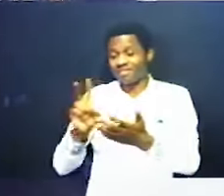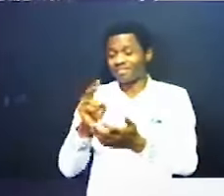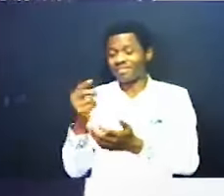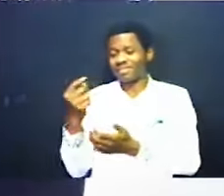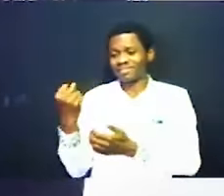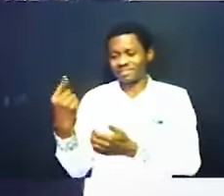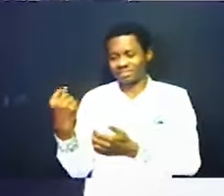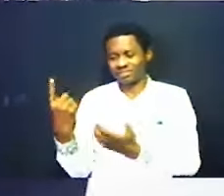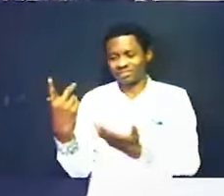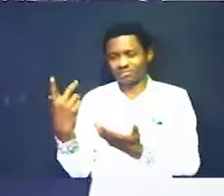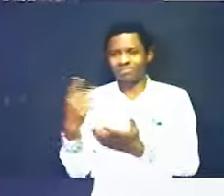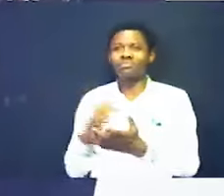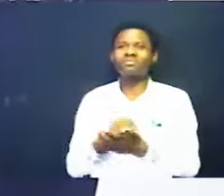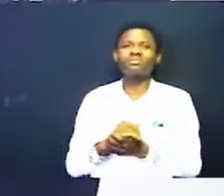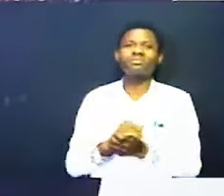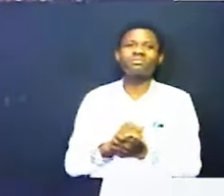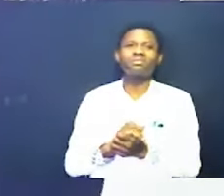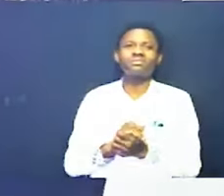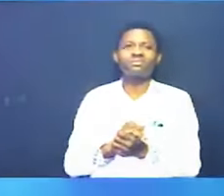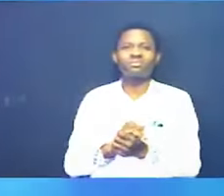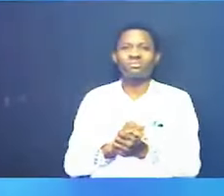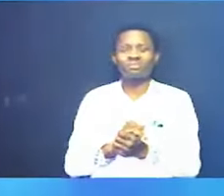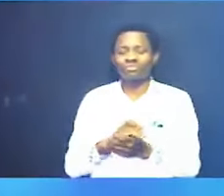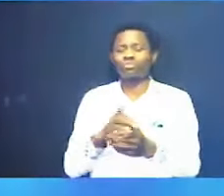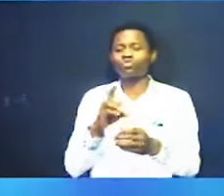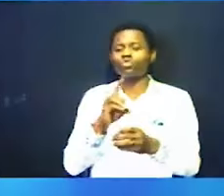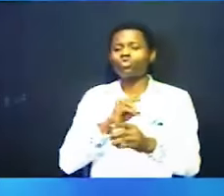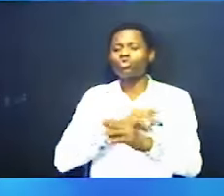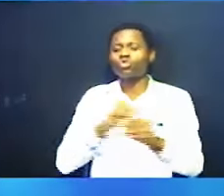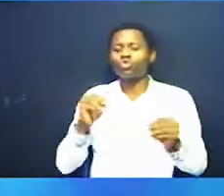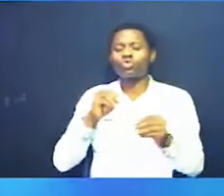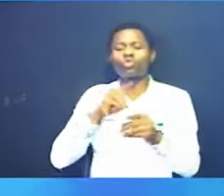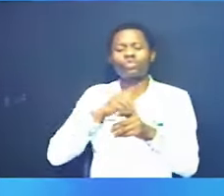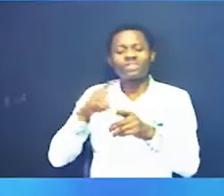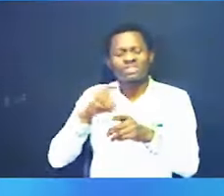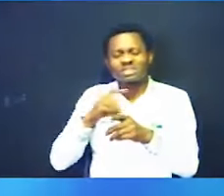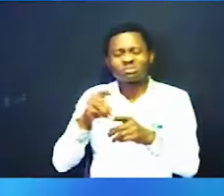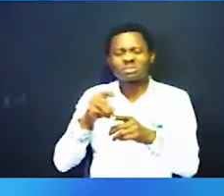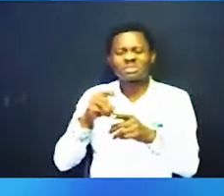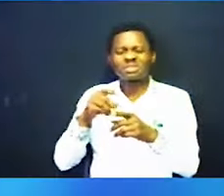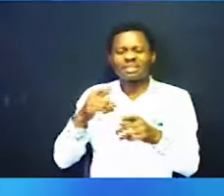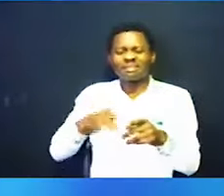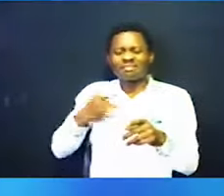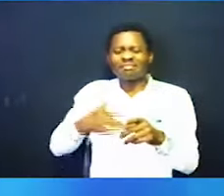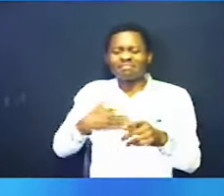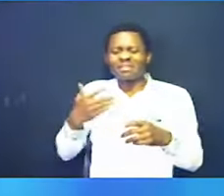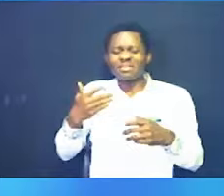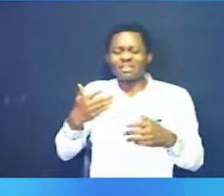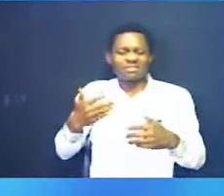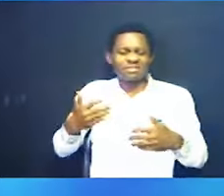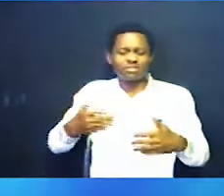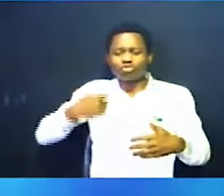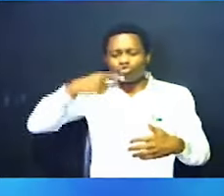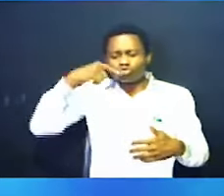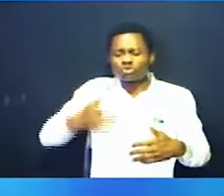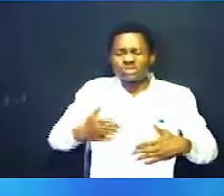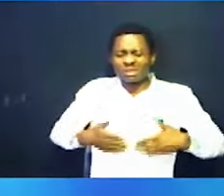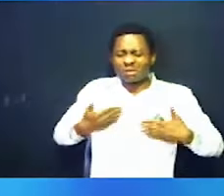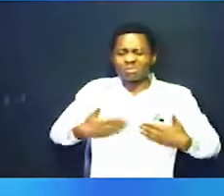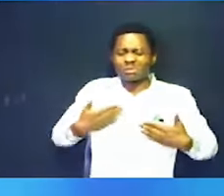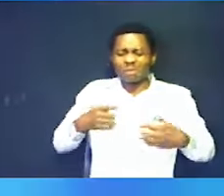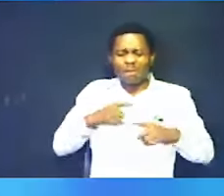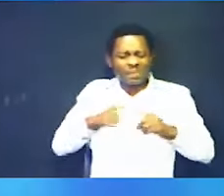11, the big one. No discipline seems pleasant at the time,